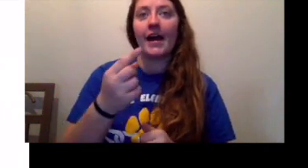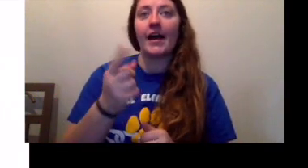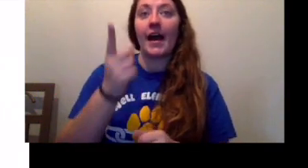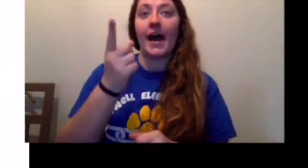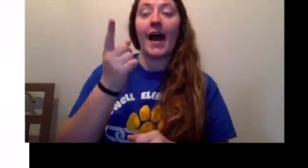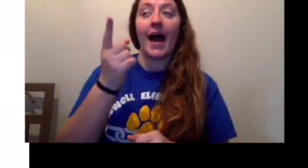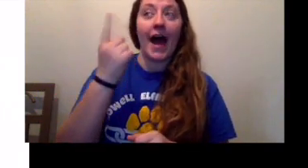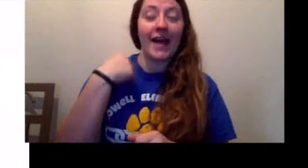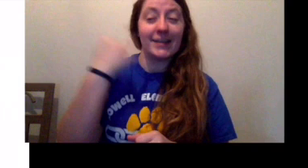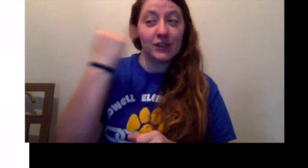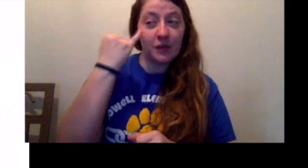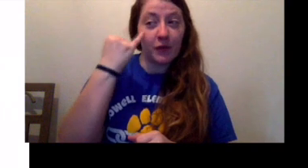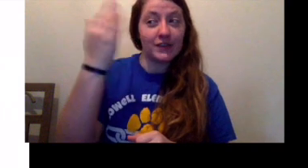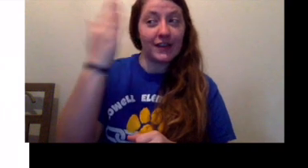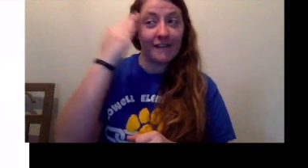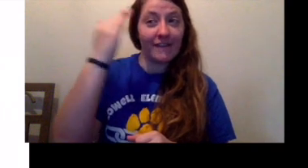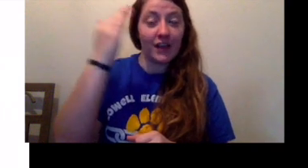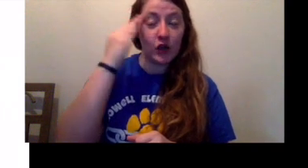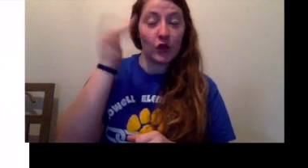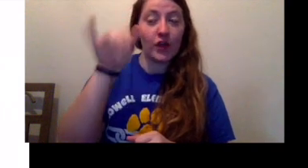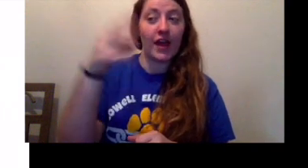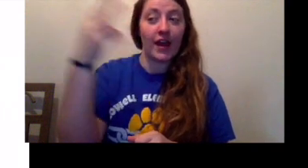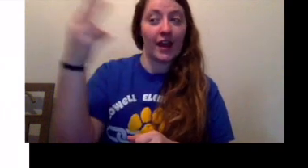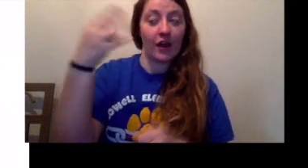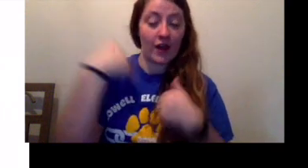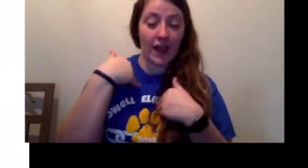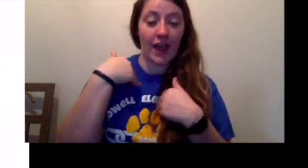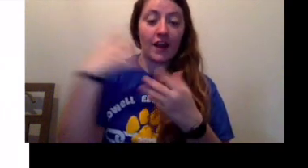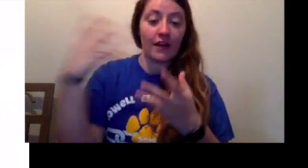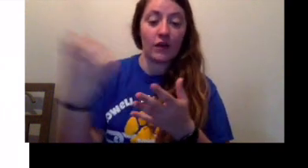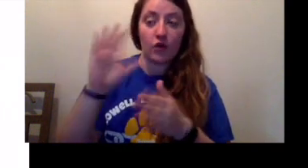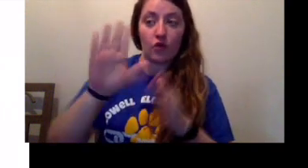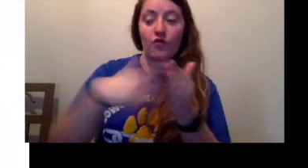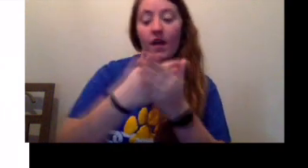tiny bit, they would come with guns and march it away down the path."